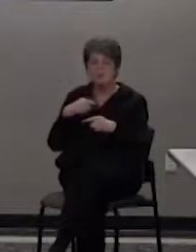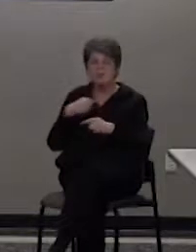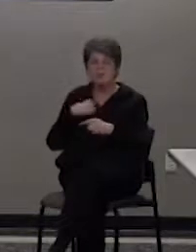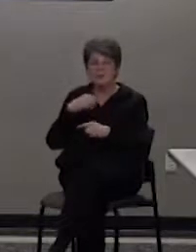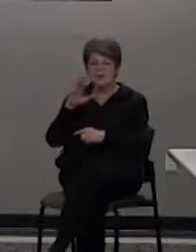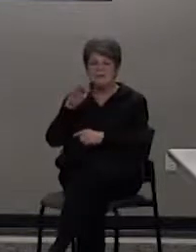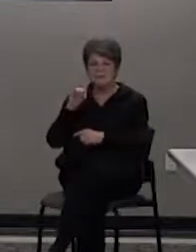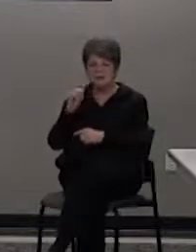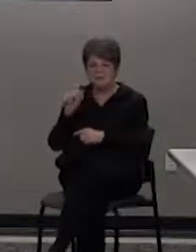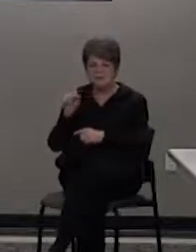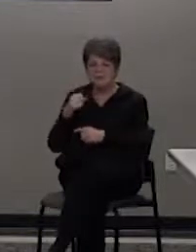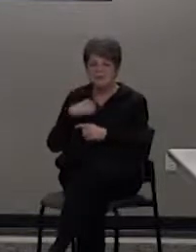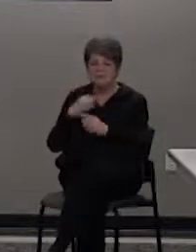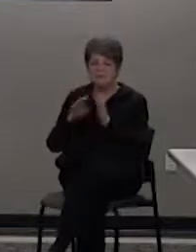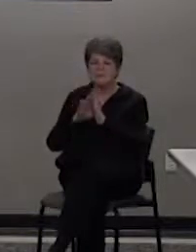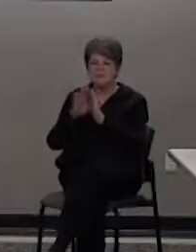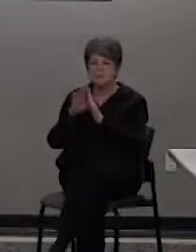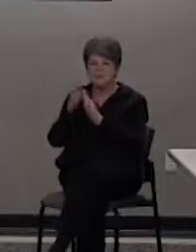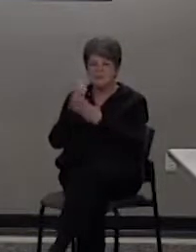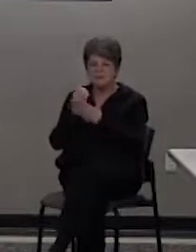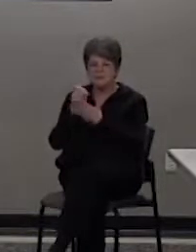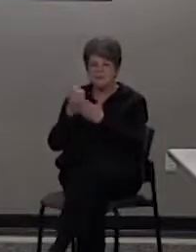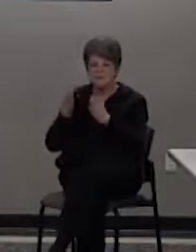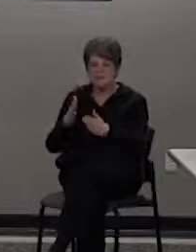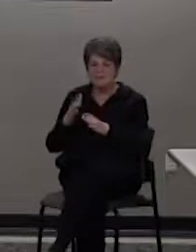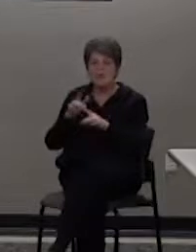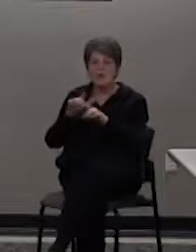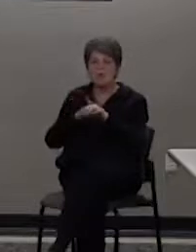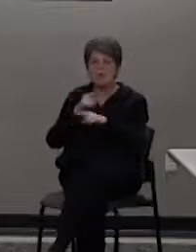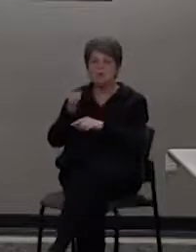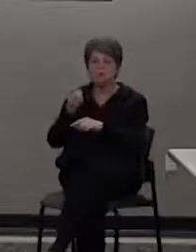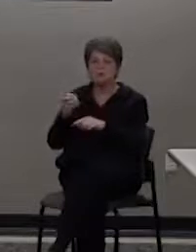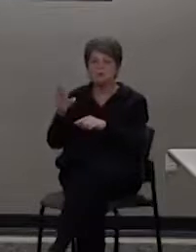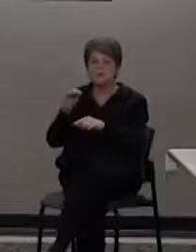being a development economist, that the long-term